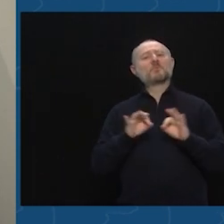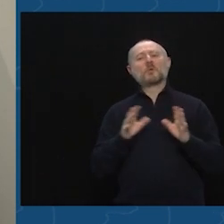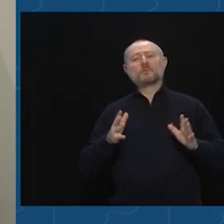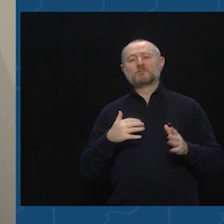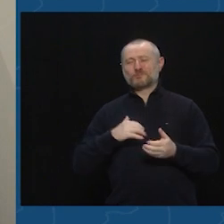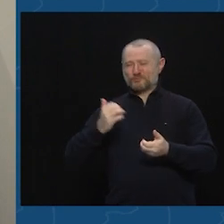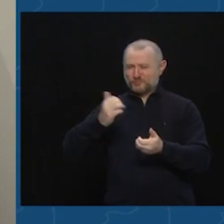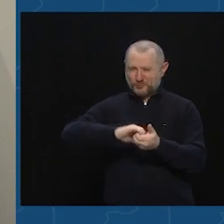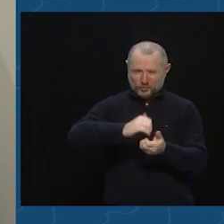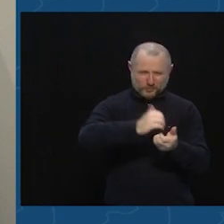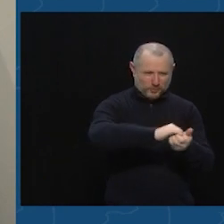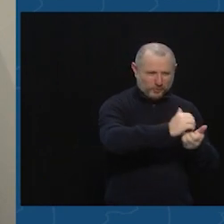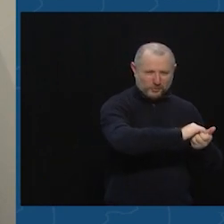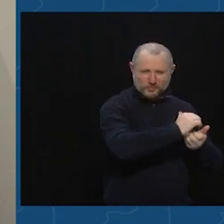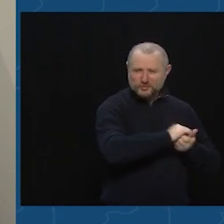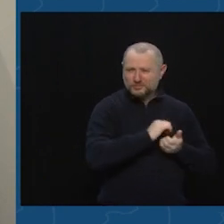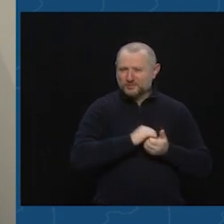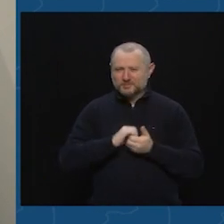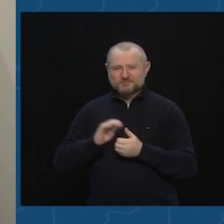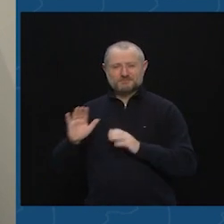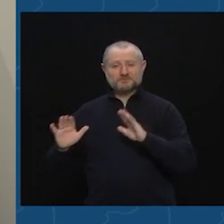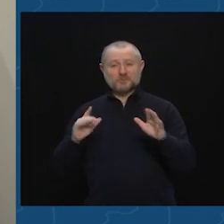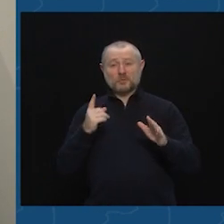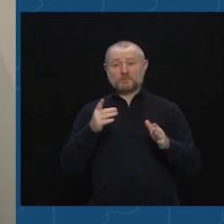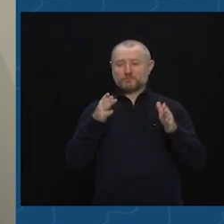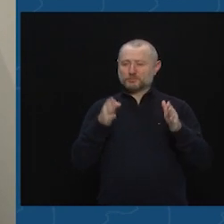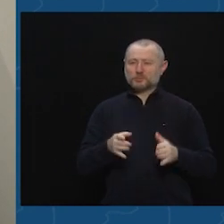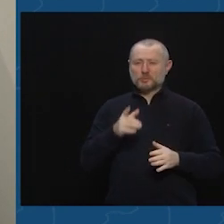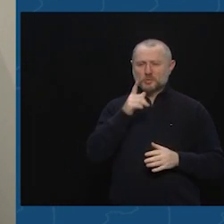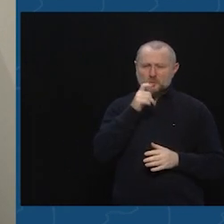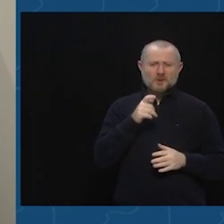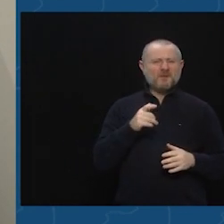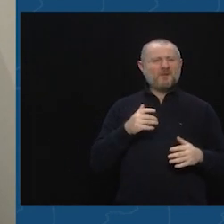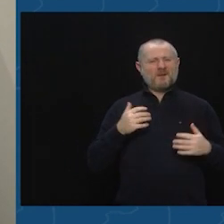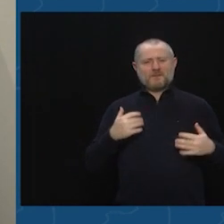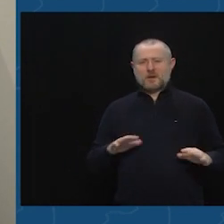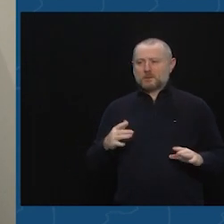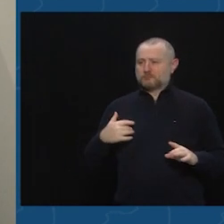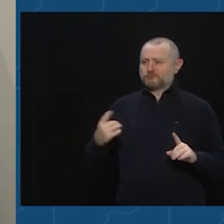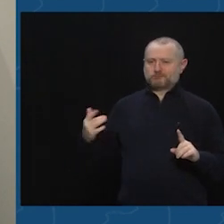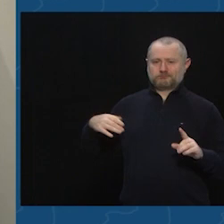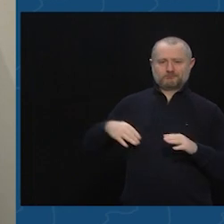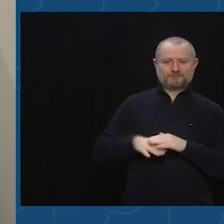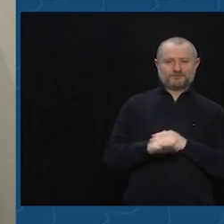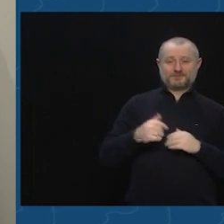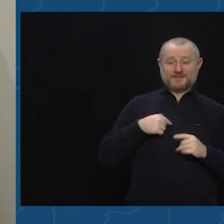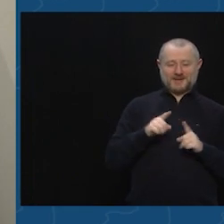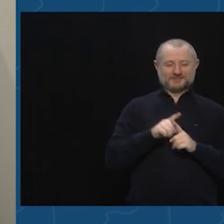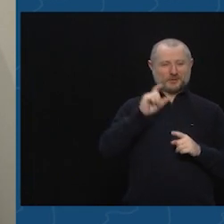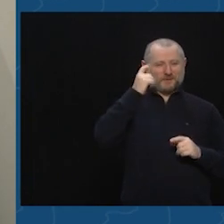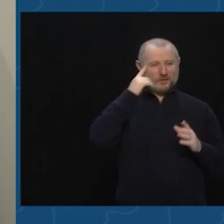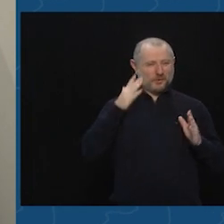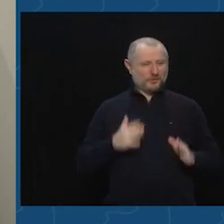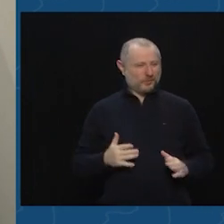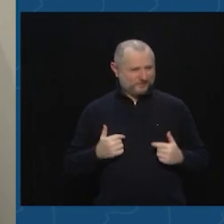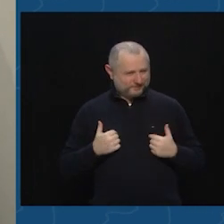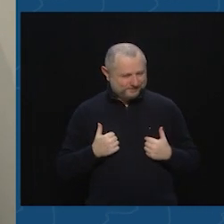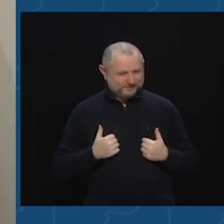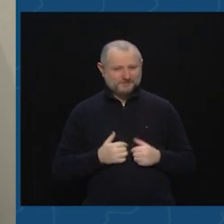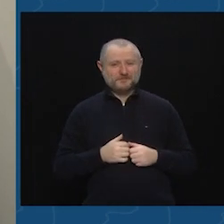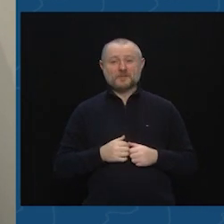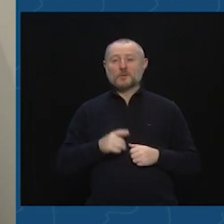my side since I became governor exactly 6 months ago, and that is our Lieutenant Governor, Brian Benjamin. And he